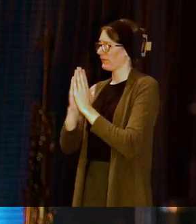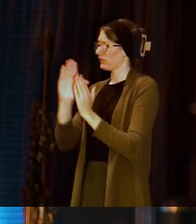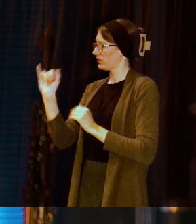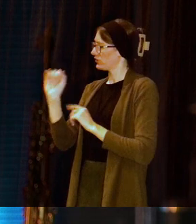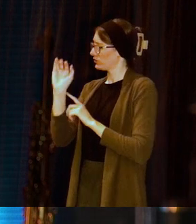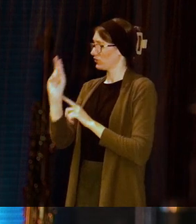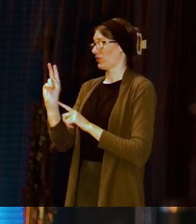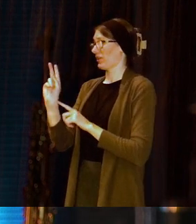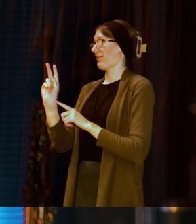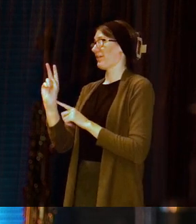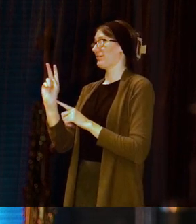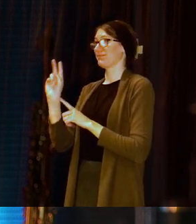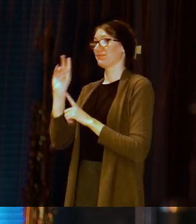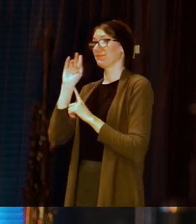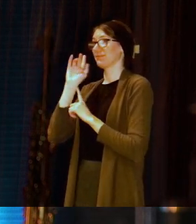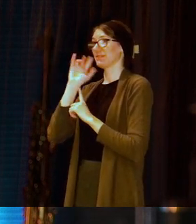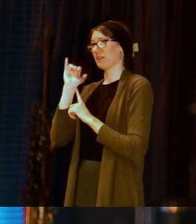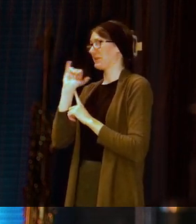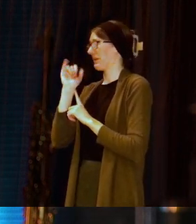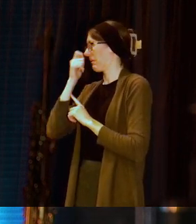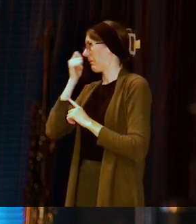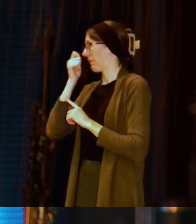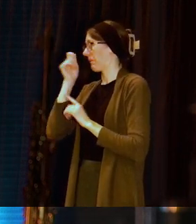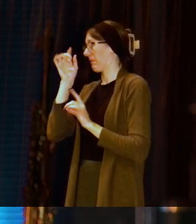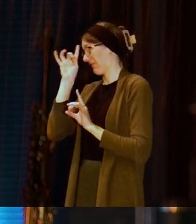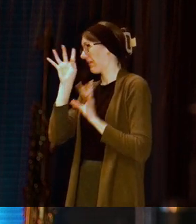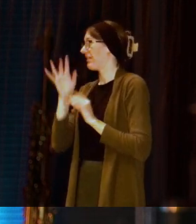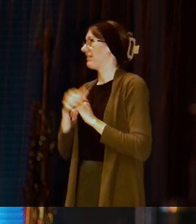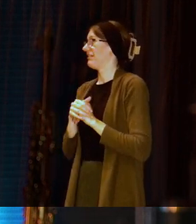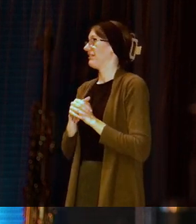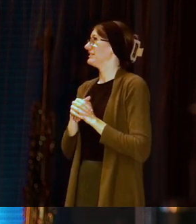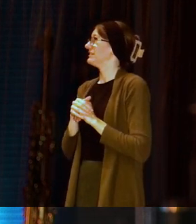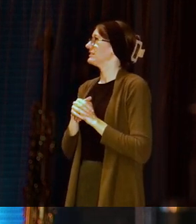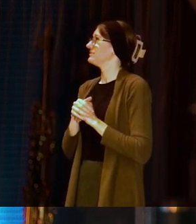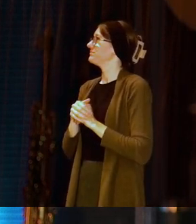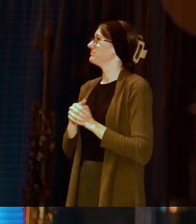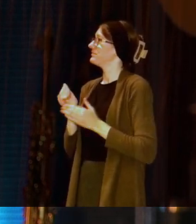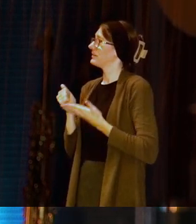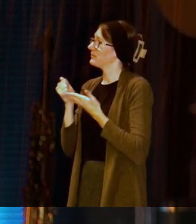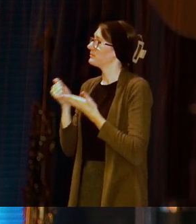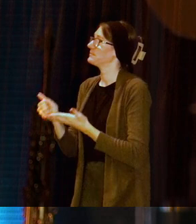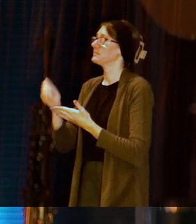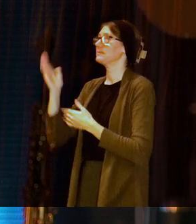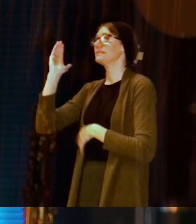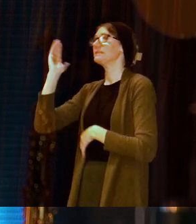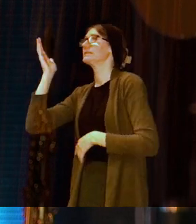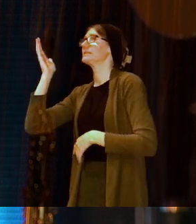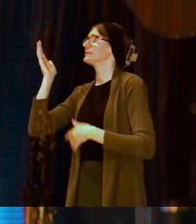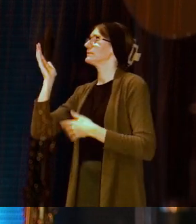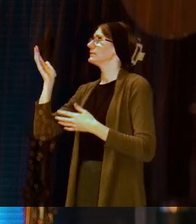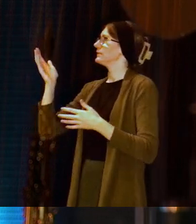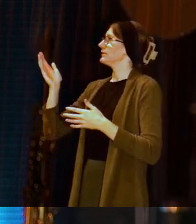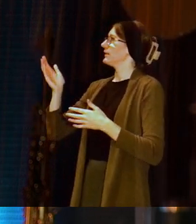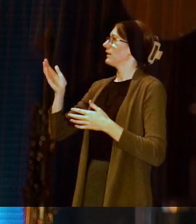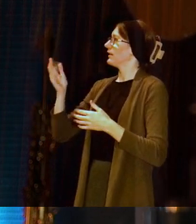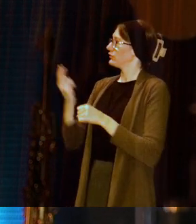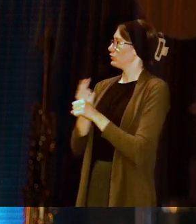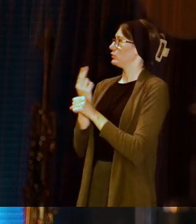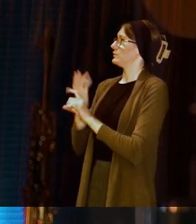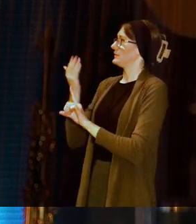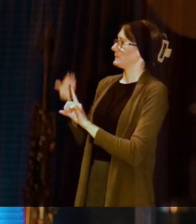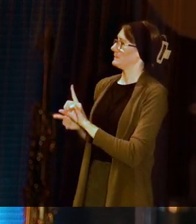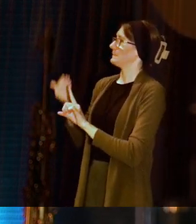got, sounds like an awful cold. Pray that you would help him to get through that, to speak to us, and that you would use